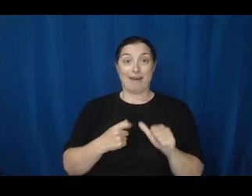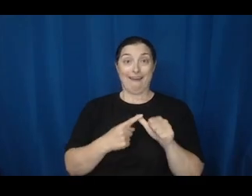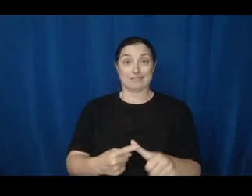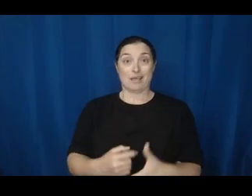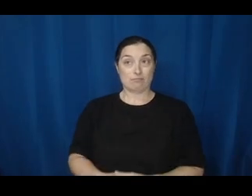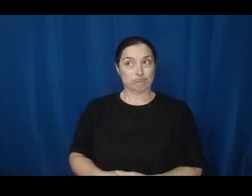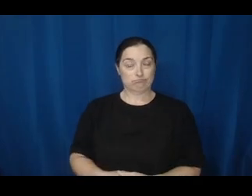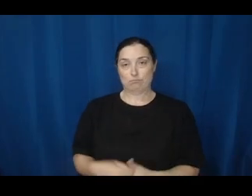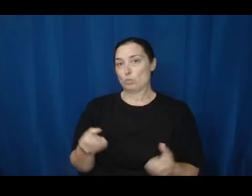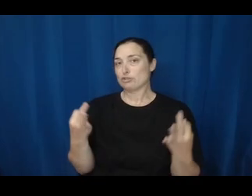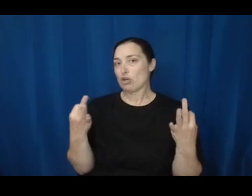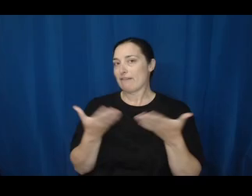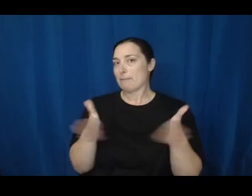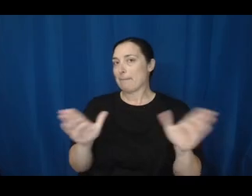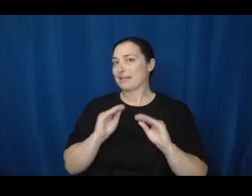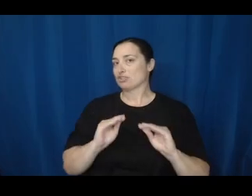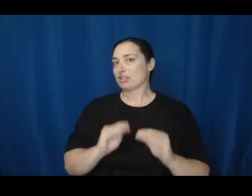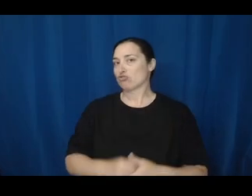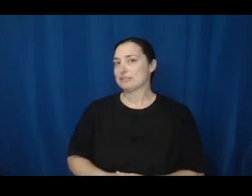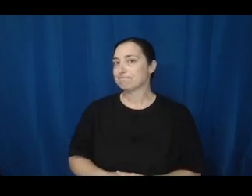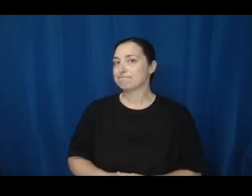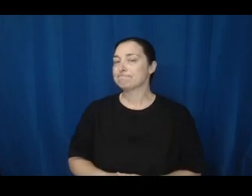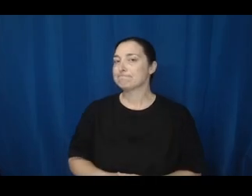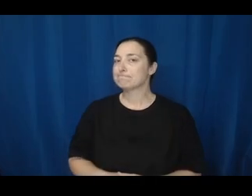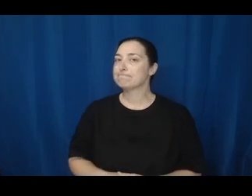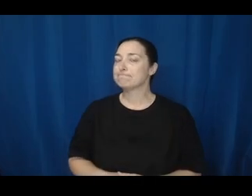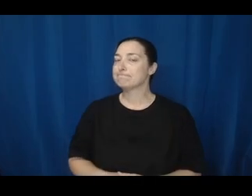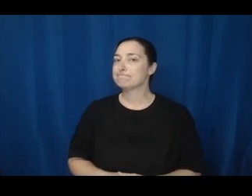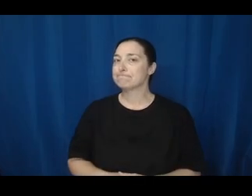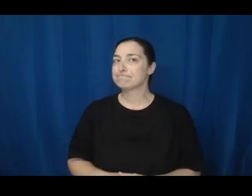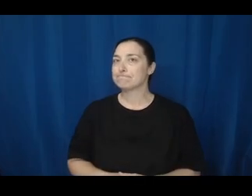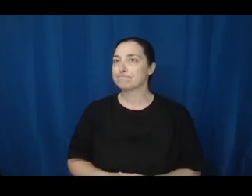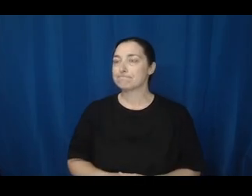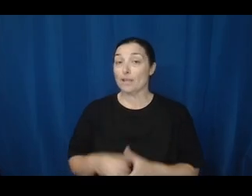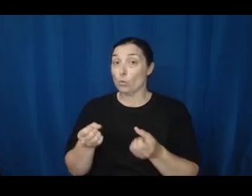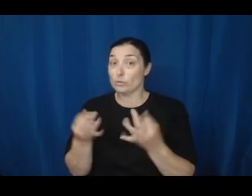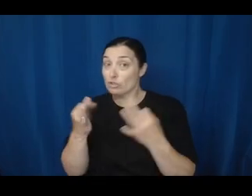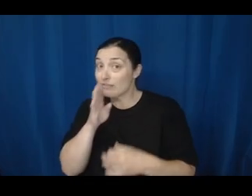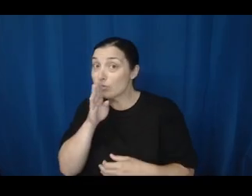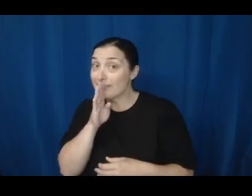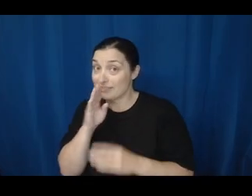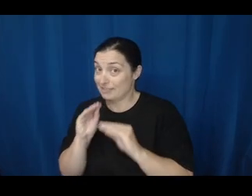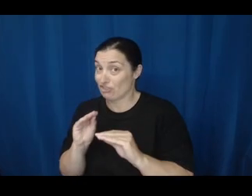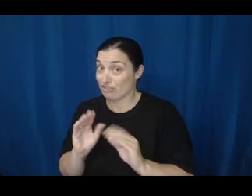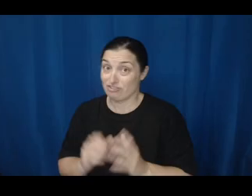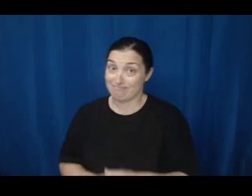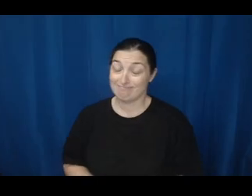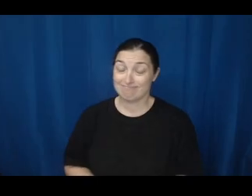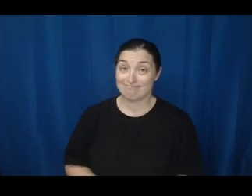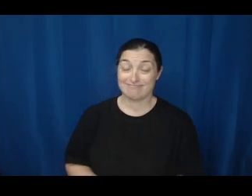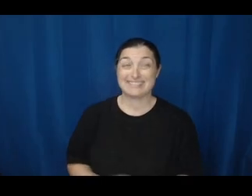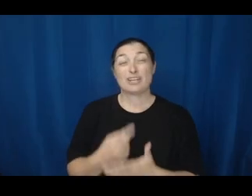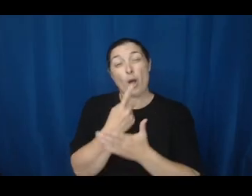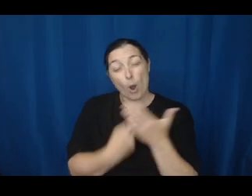public education here. And then I would continue saying that we don't have a private education either. This is the only country in the